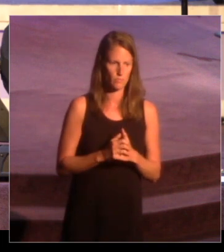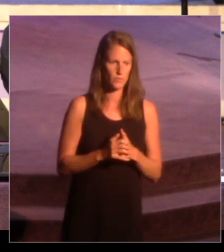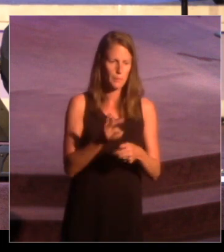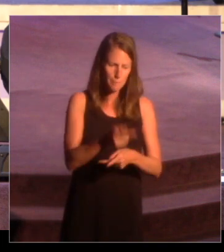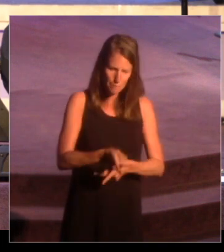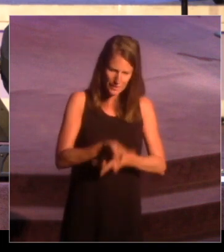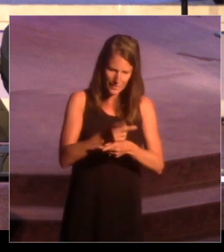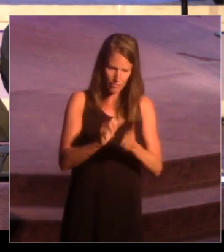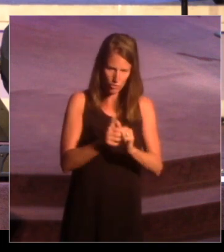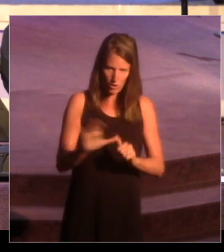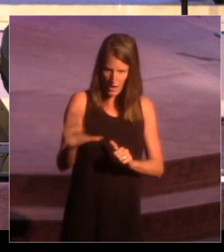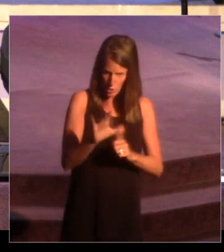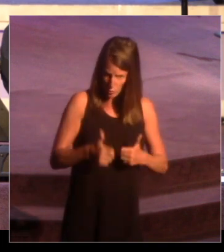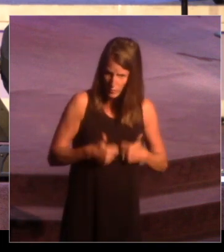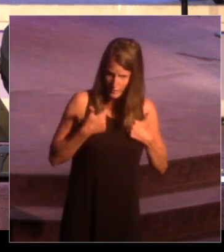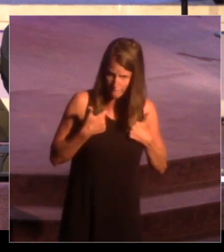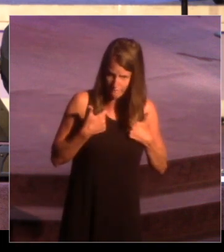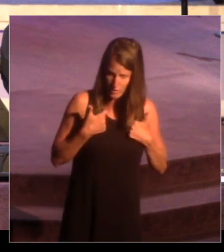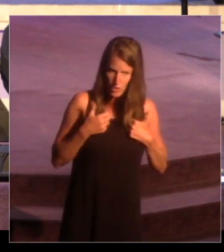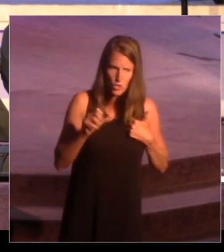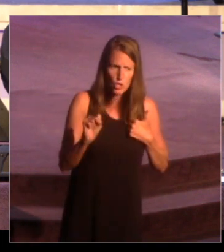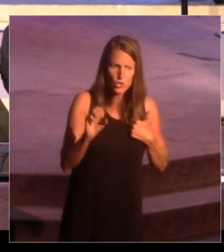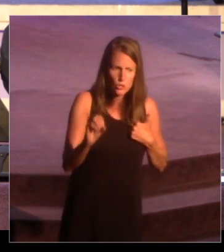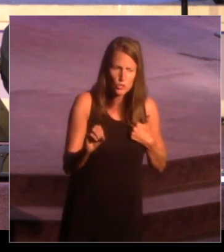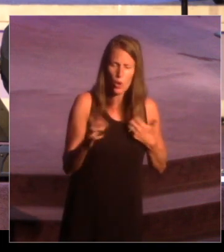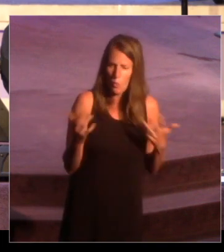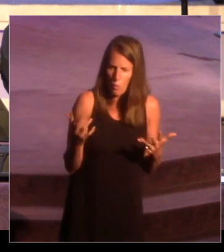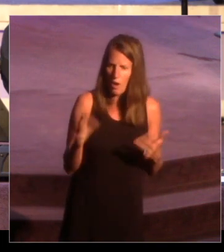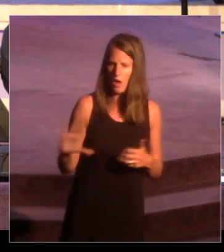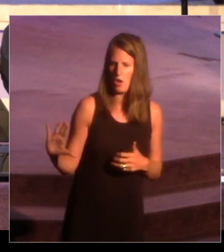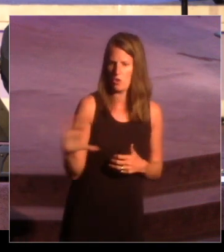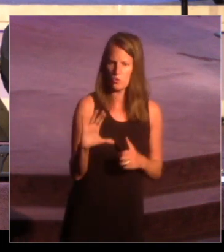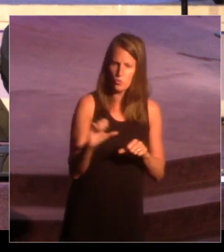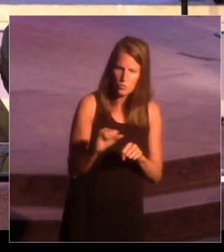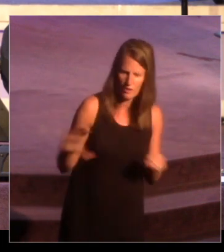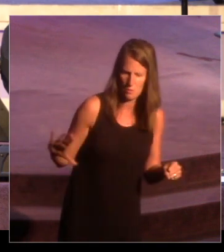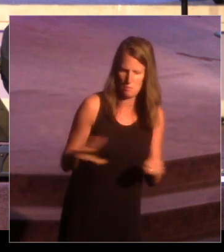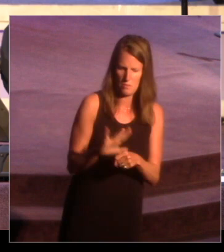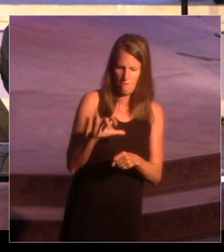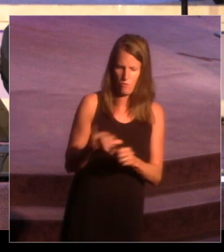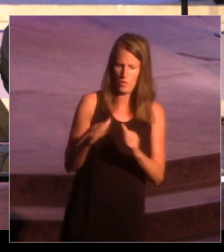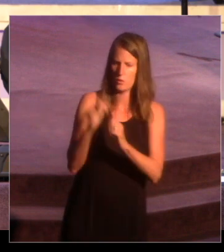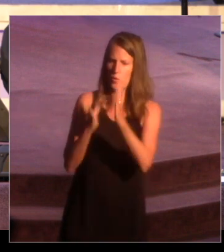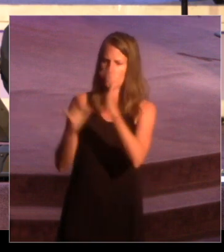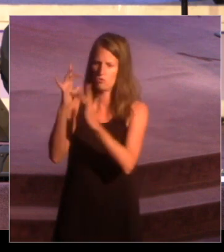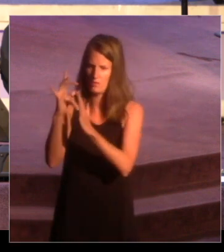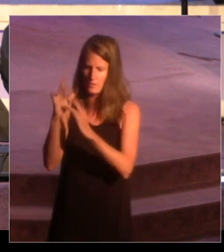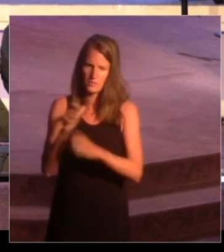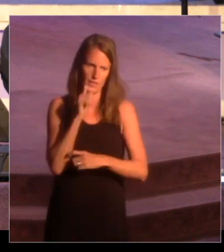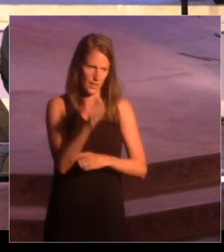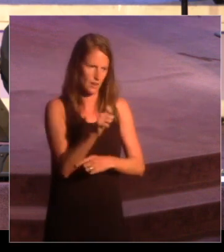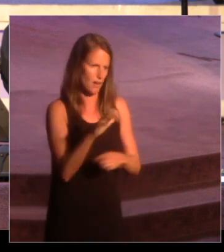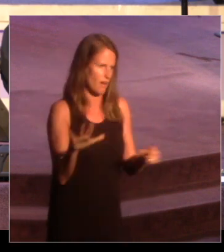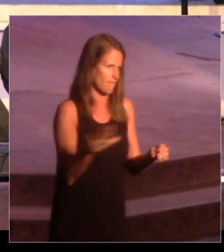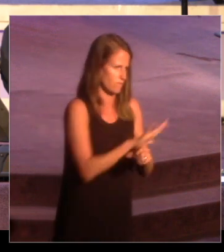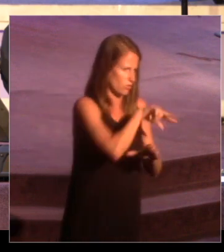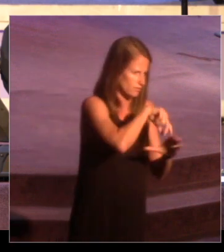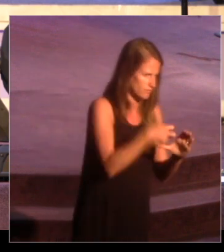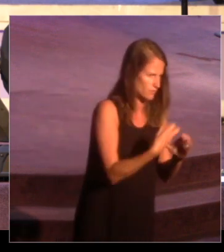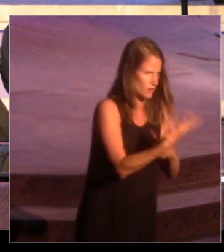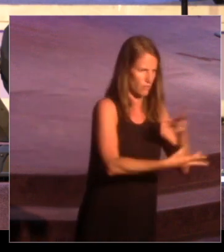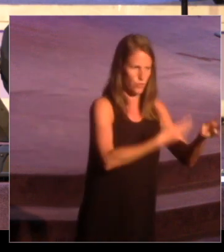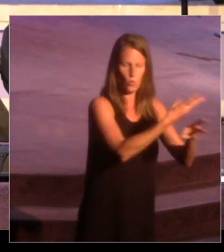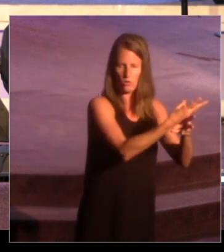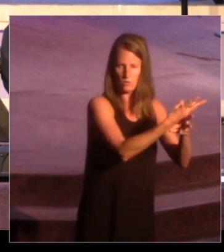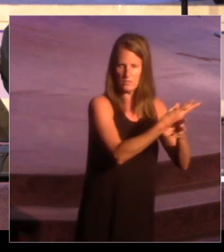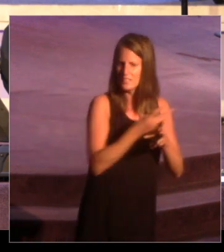careful how you live so that you can fill yourself with Christ instead of filling yourself with what is evil. It's